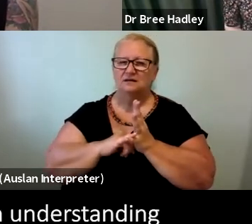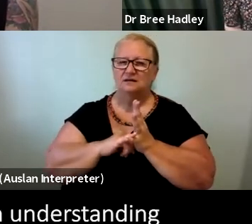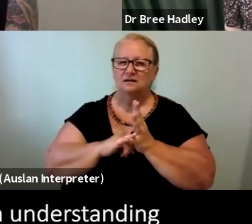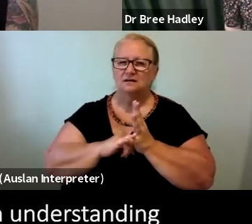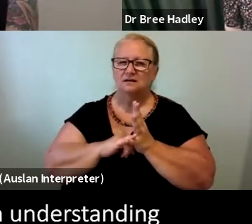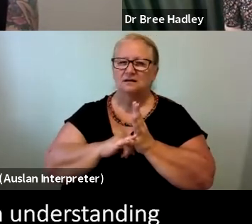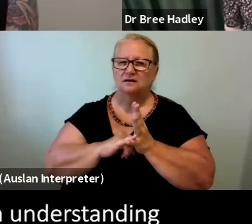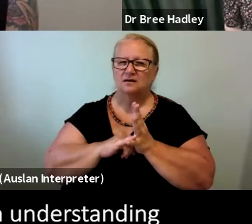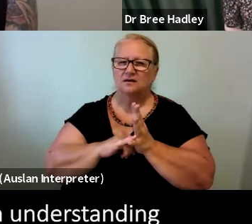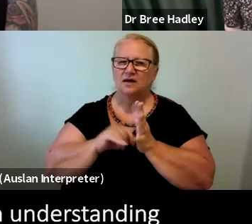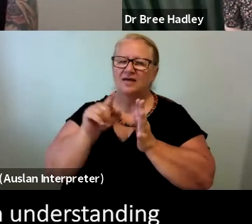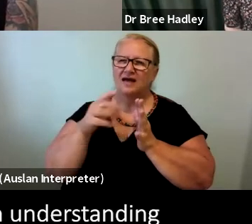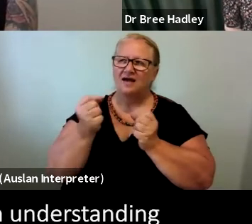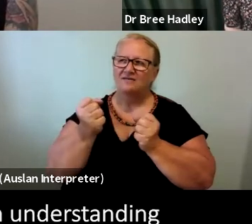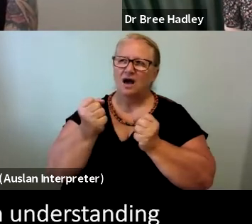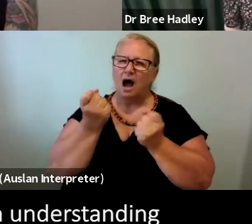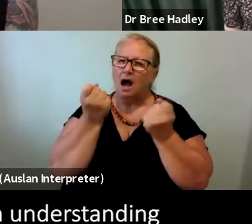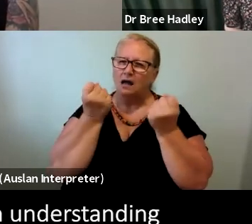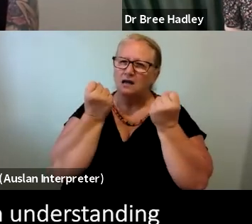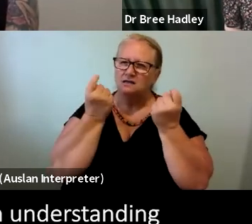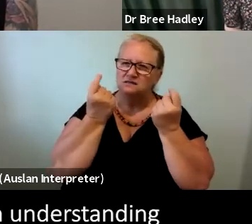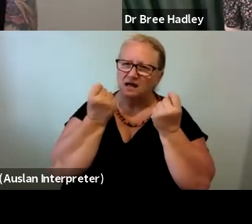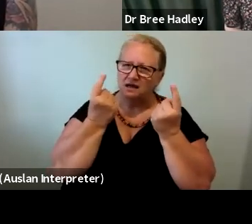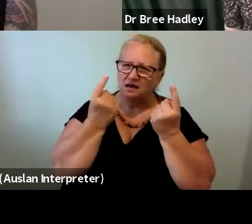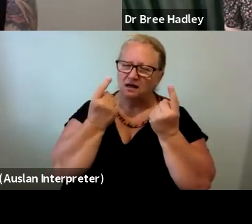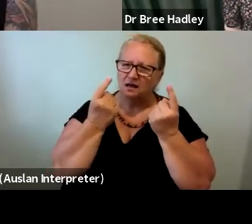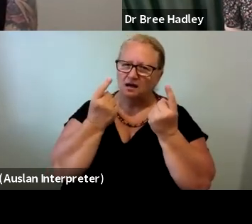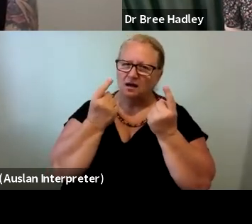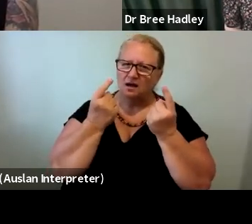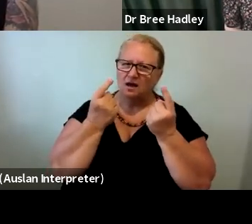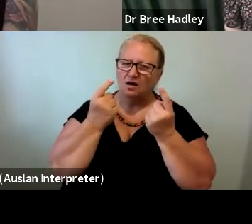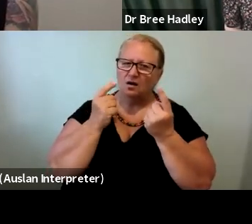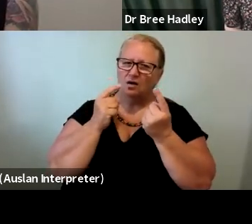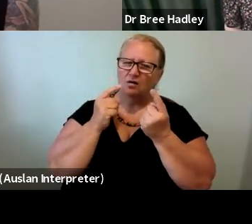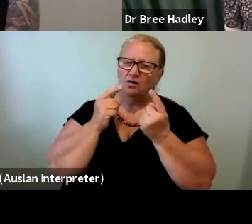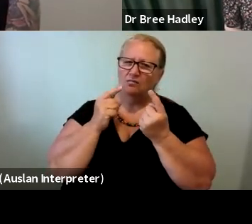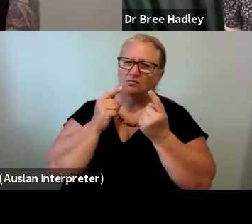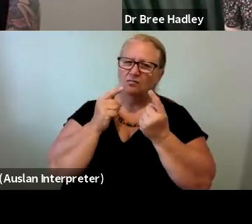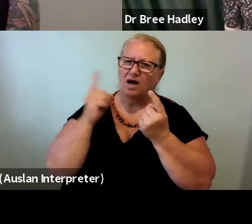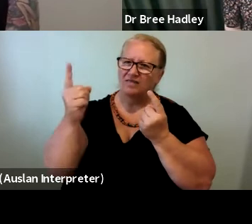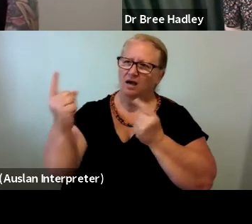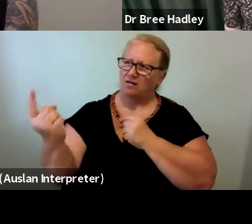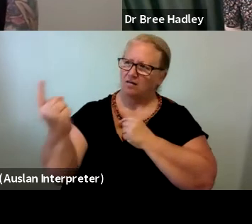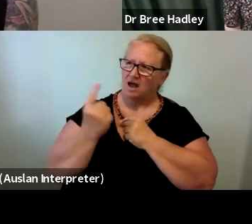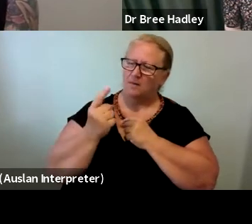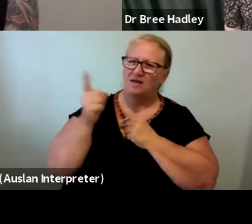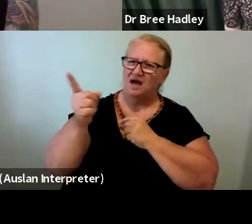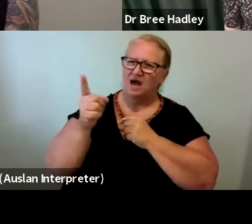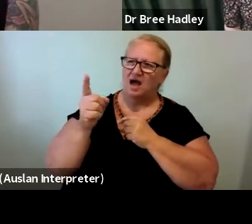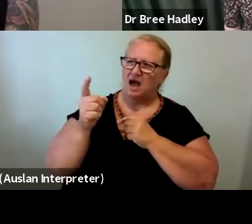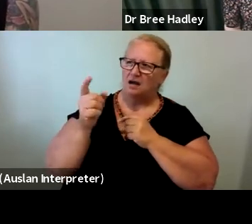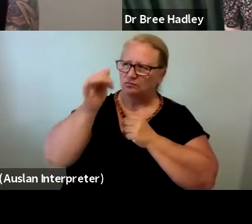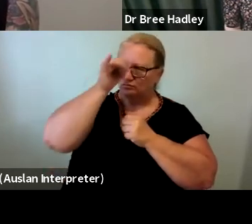you know, there's an understanding that they're coming and they've done the work. And I